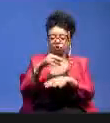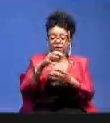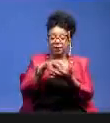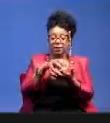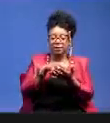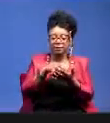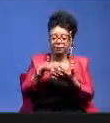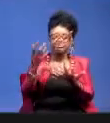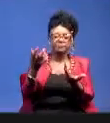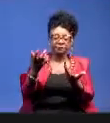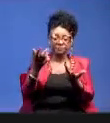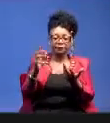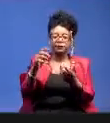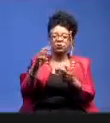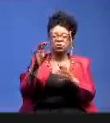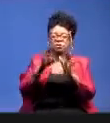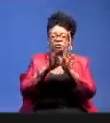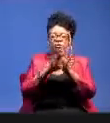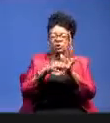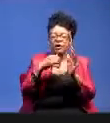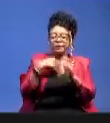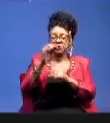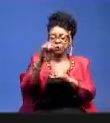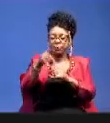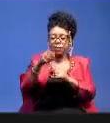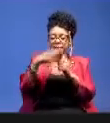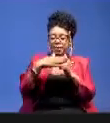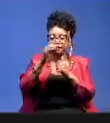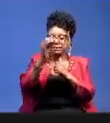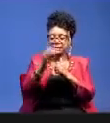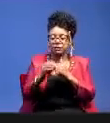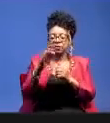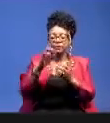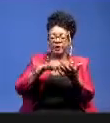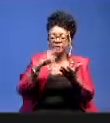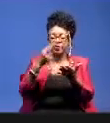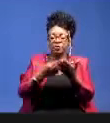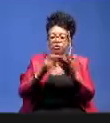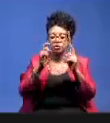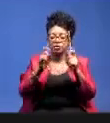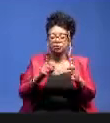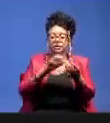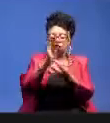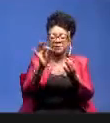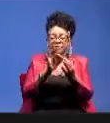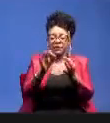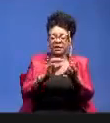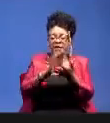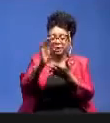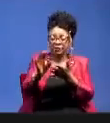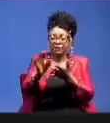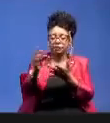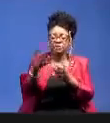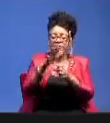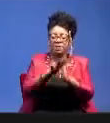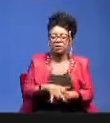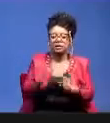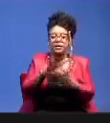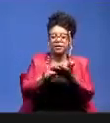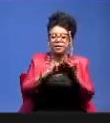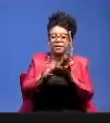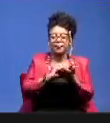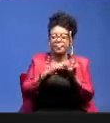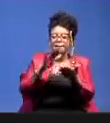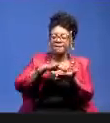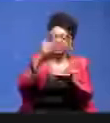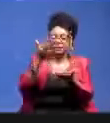Constitution demands that 0.5% of the national government's annual revenue be specifically allocated to marginalized areas. The fund